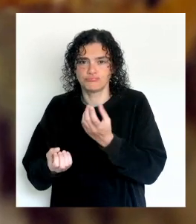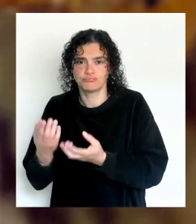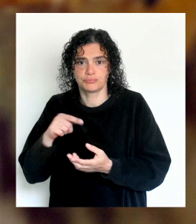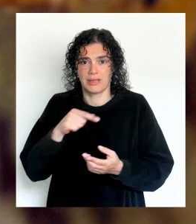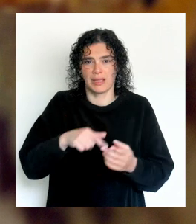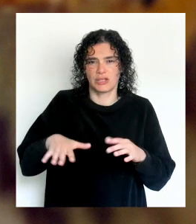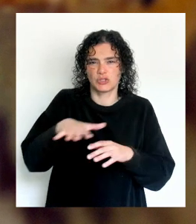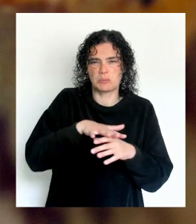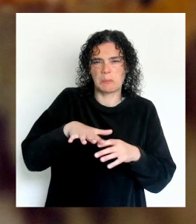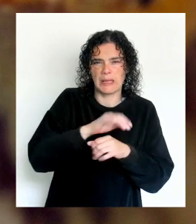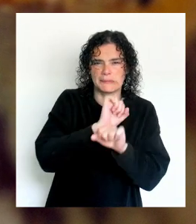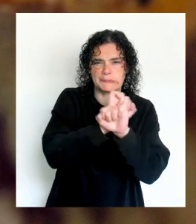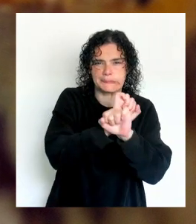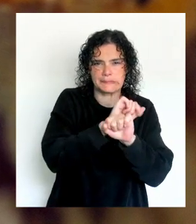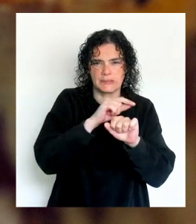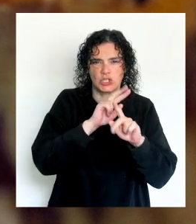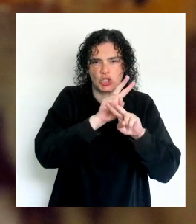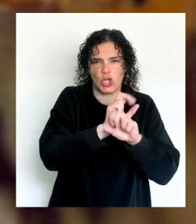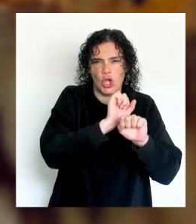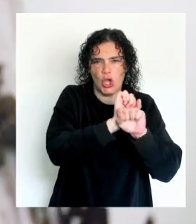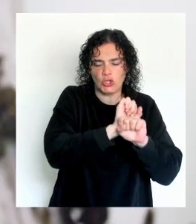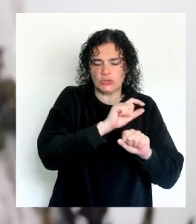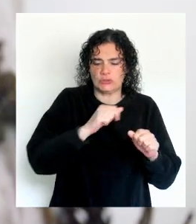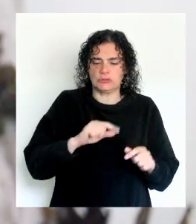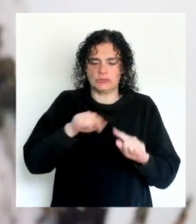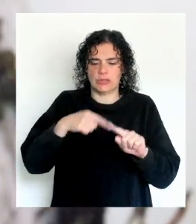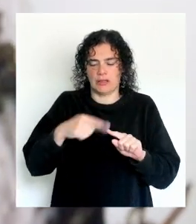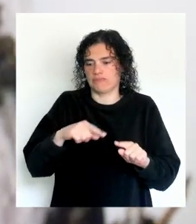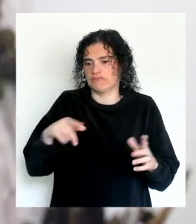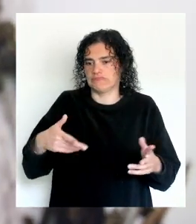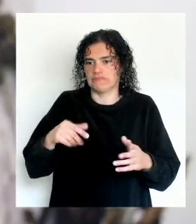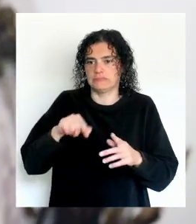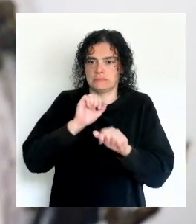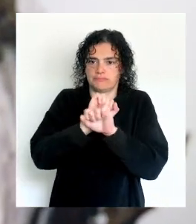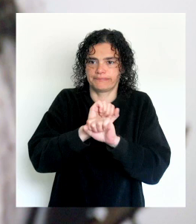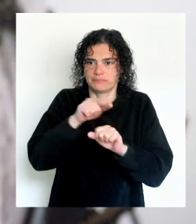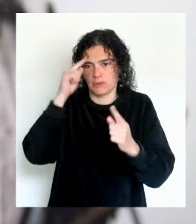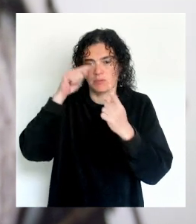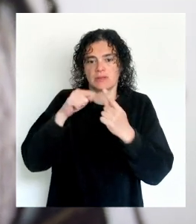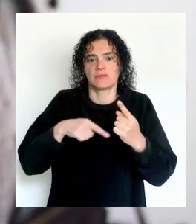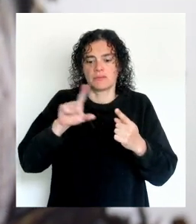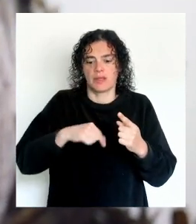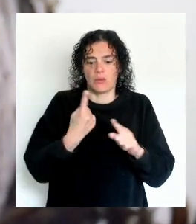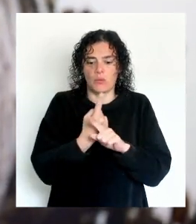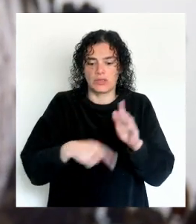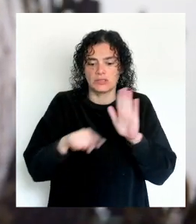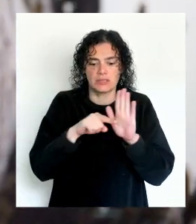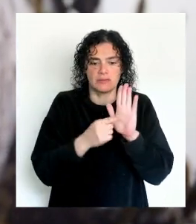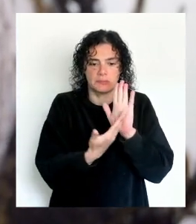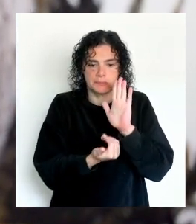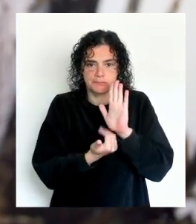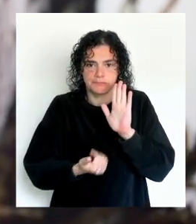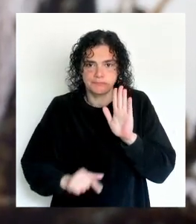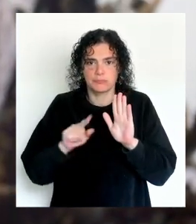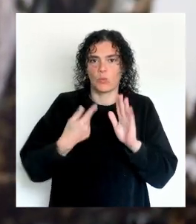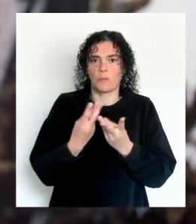toxic spaces. Fungi are the first things to appear at toxic destinations and remove negativity, let's say, or